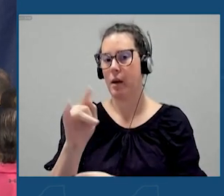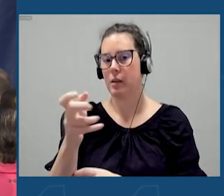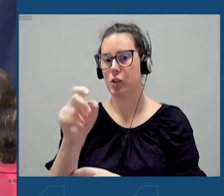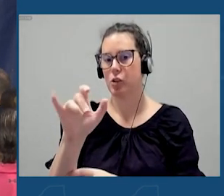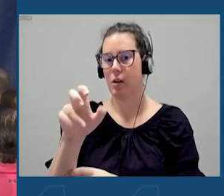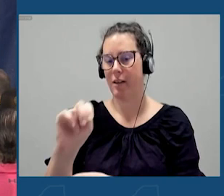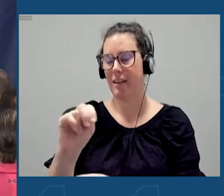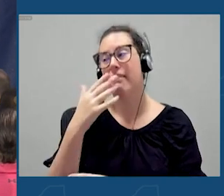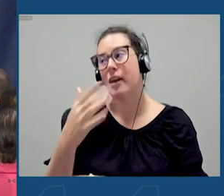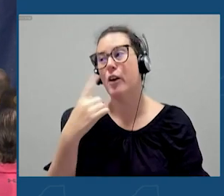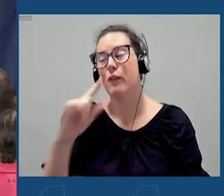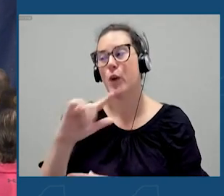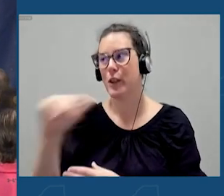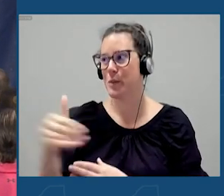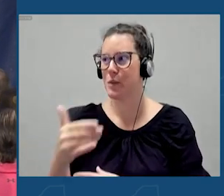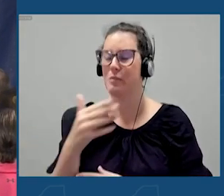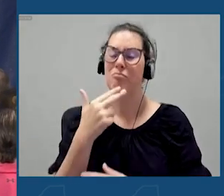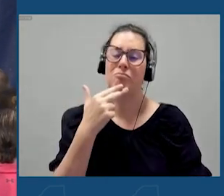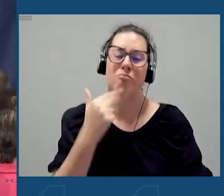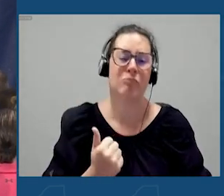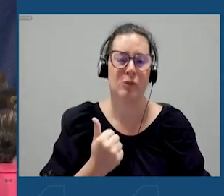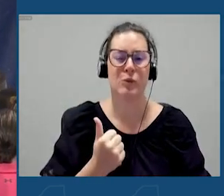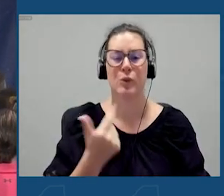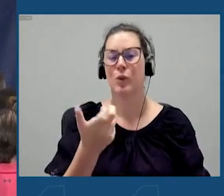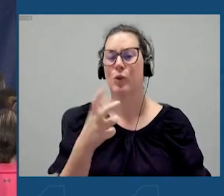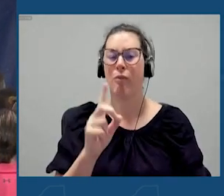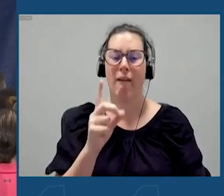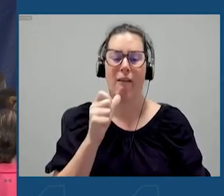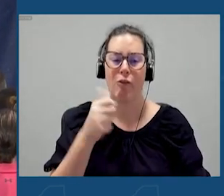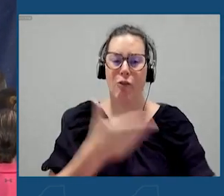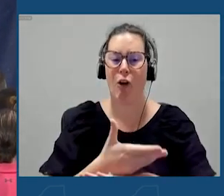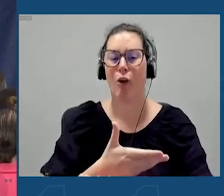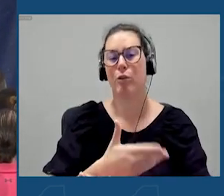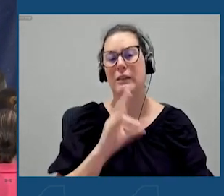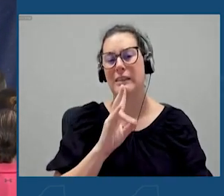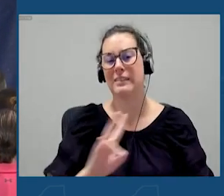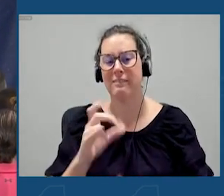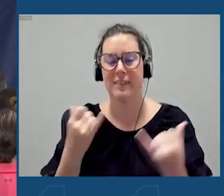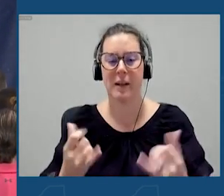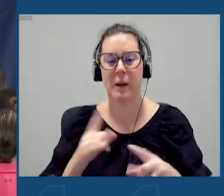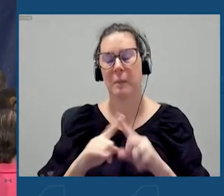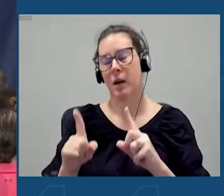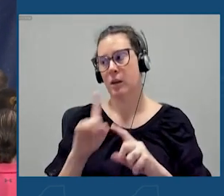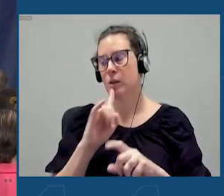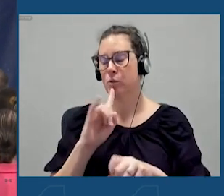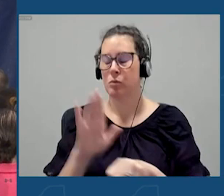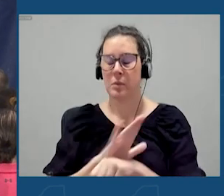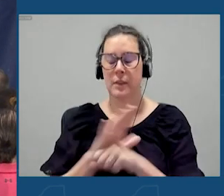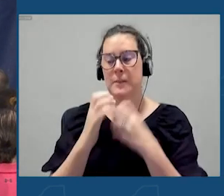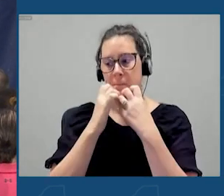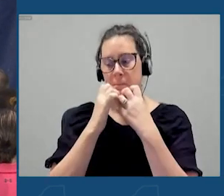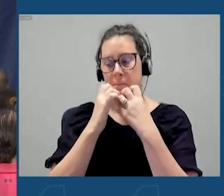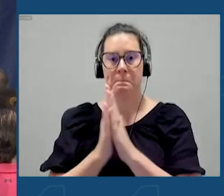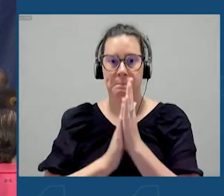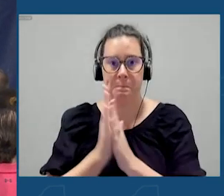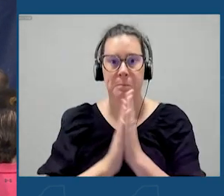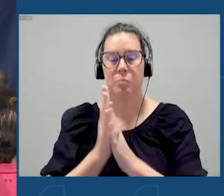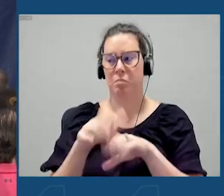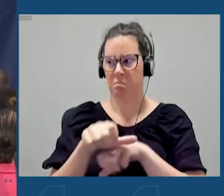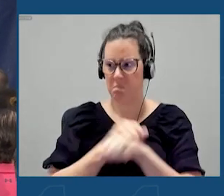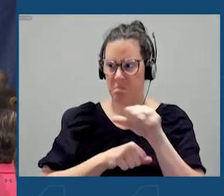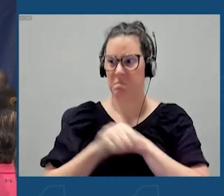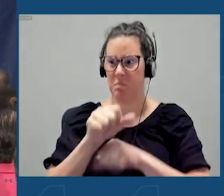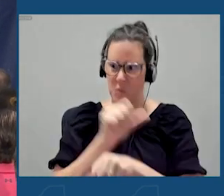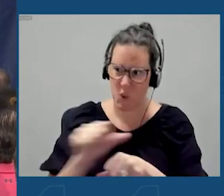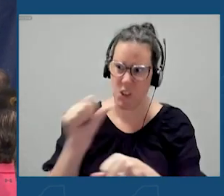daughter, granddaughter, who's now 7 years old, but also you've been tireless in your passion to make sure that this region gets what it